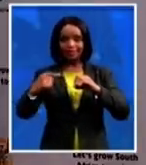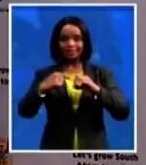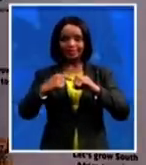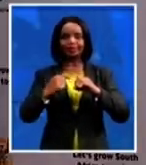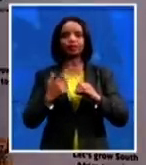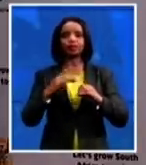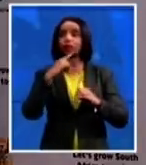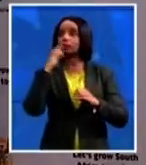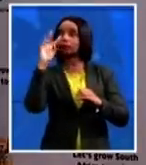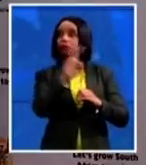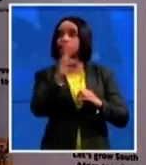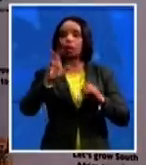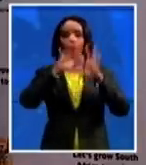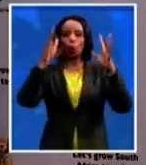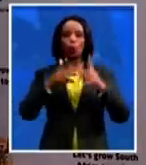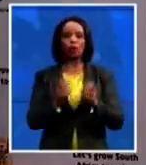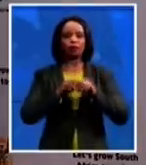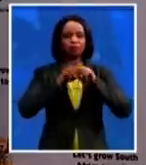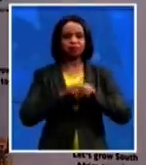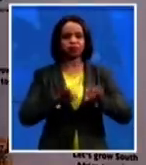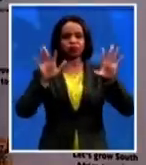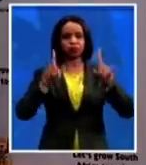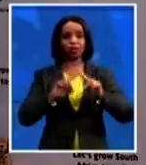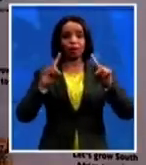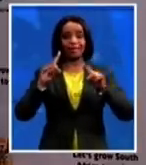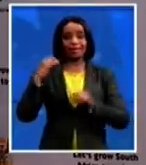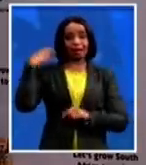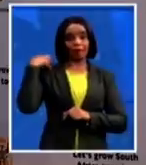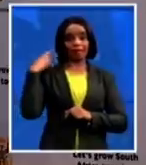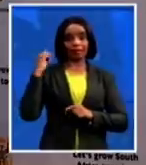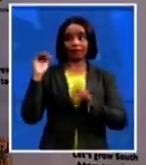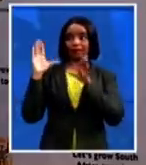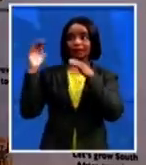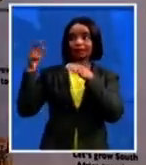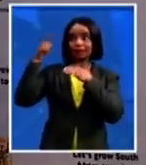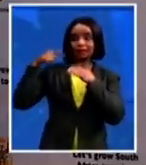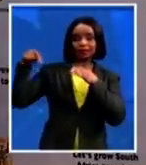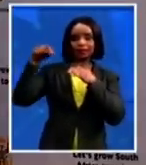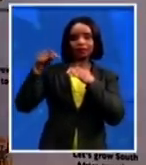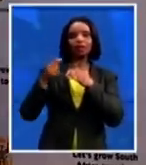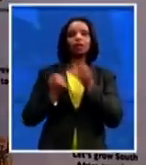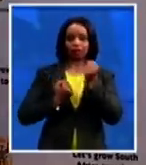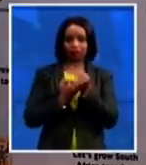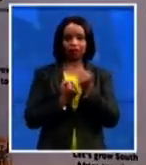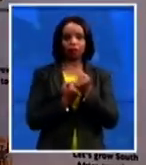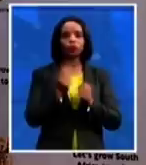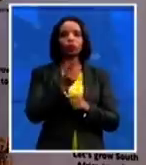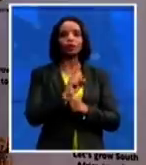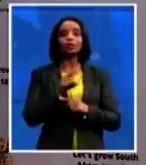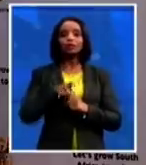calls for the immediate lifting of unfair travel bans imposed on our country, and in particular Southern